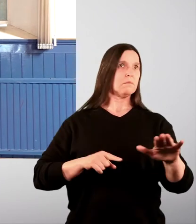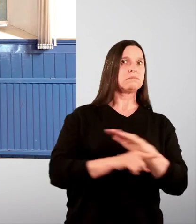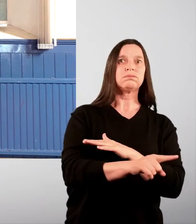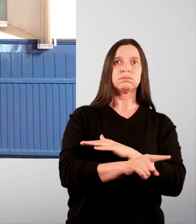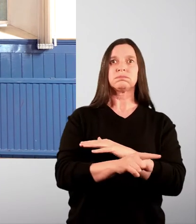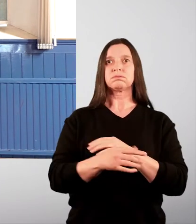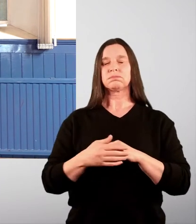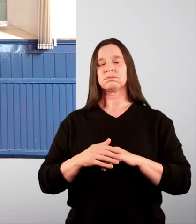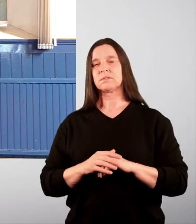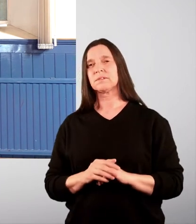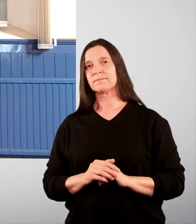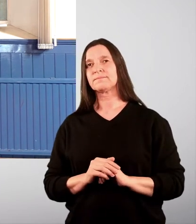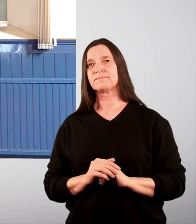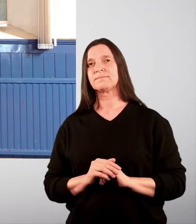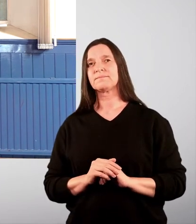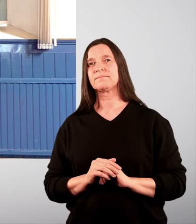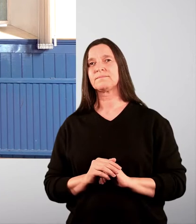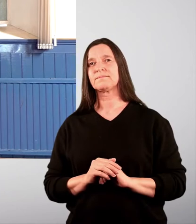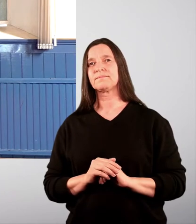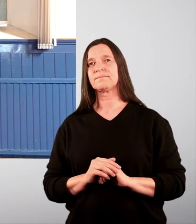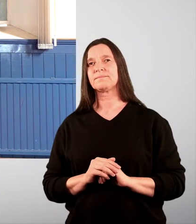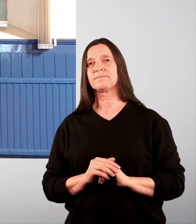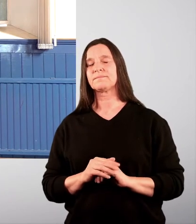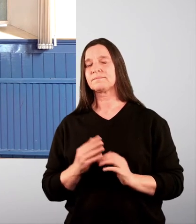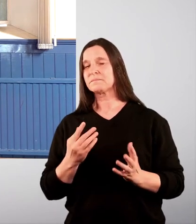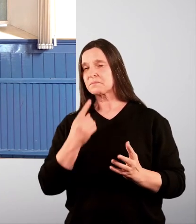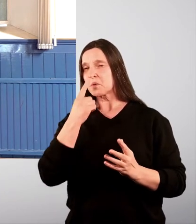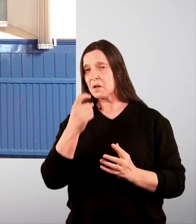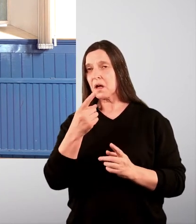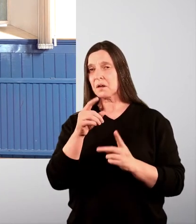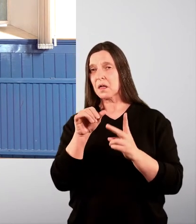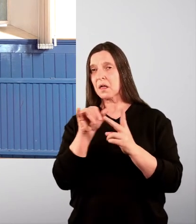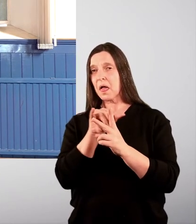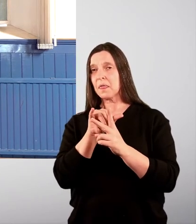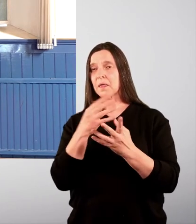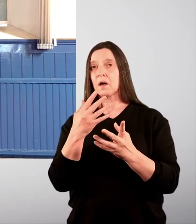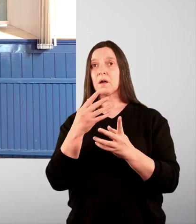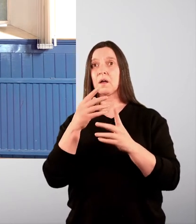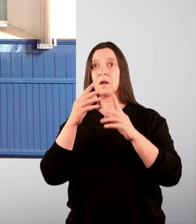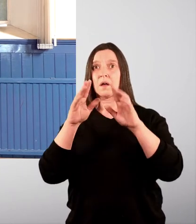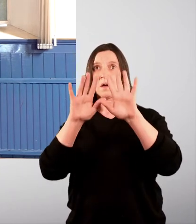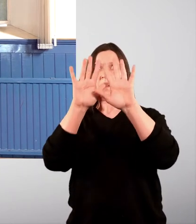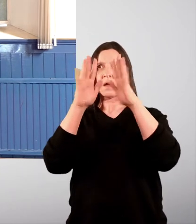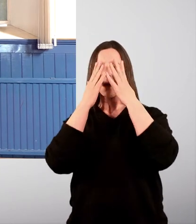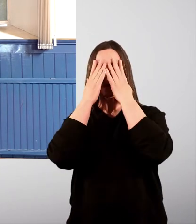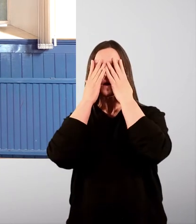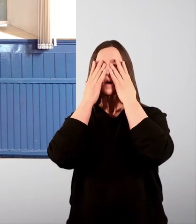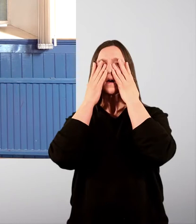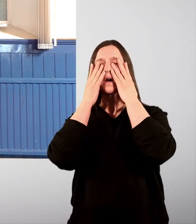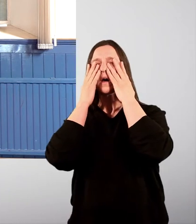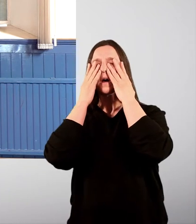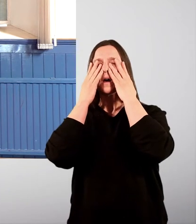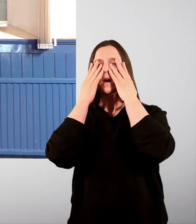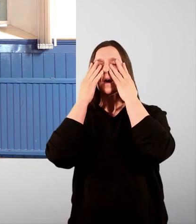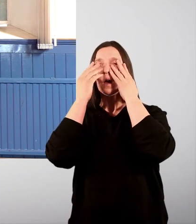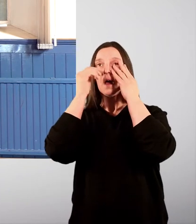what you thought might happen will happen. Your thumb takes the place of his eyeball. His eyeball will pop out, not like the movies